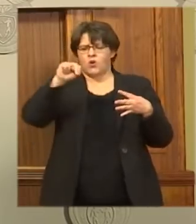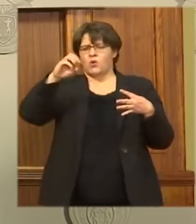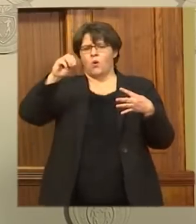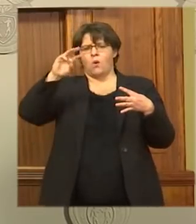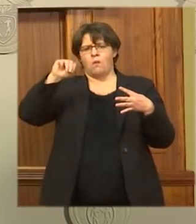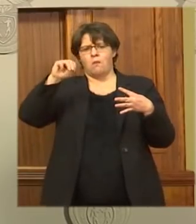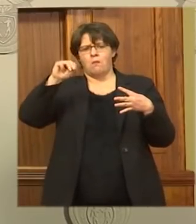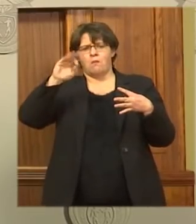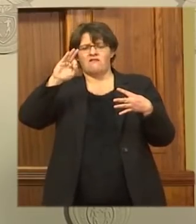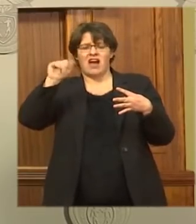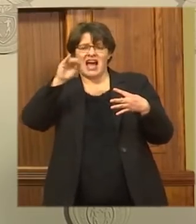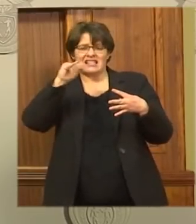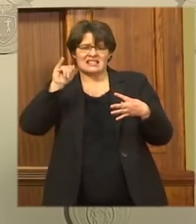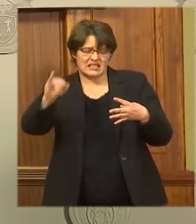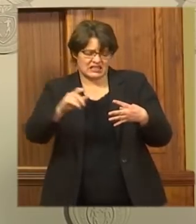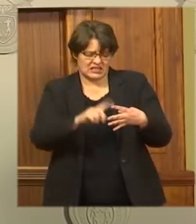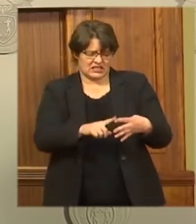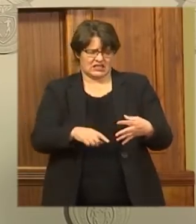Nomfazi Gabata,